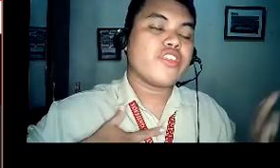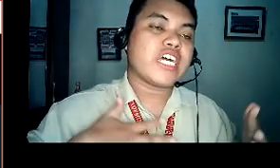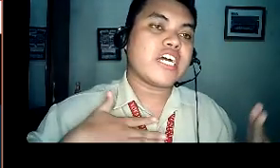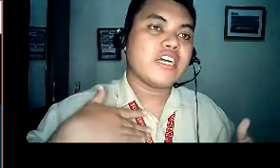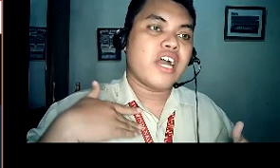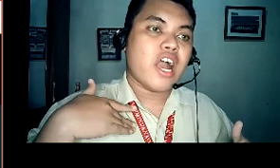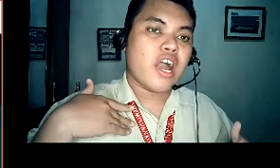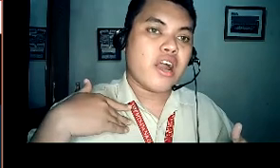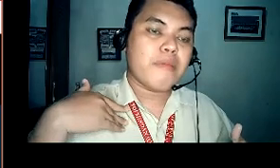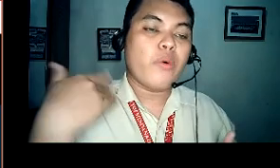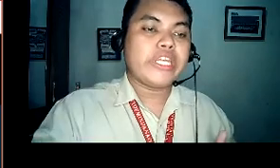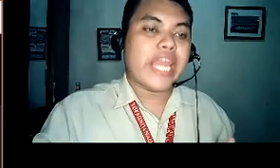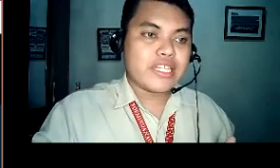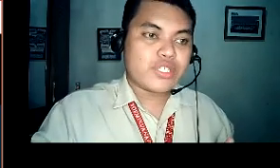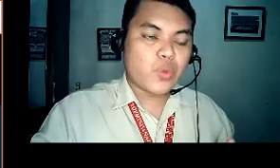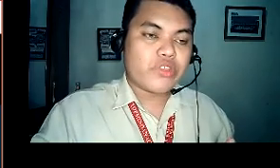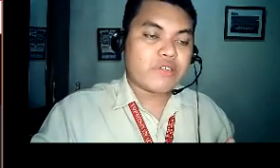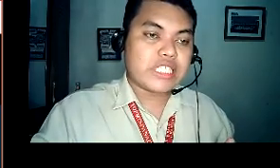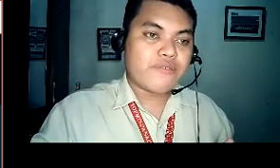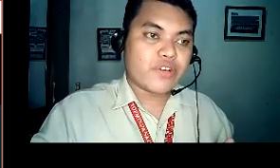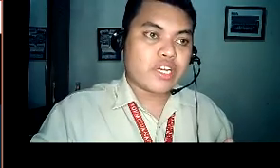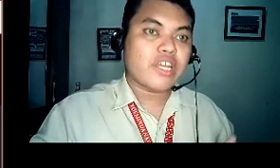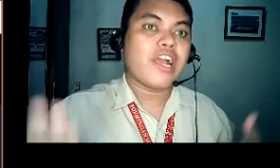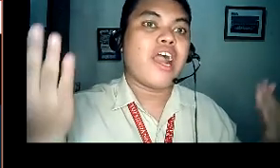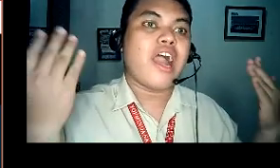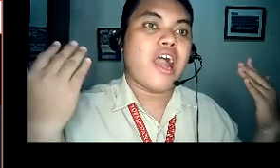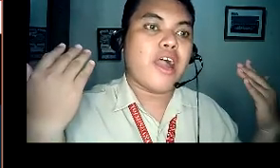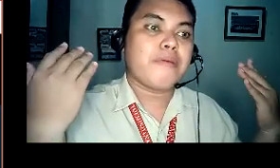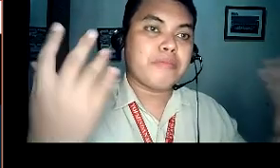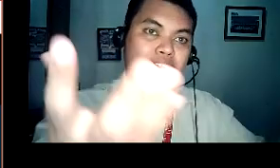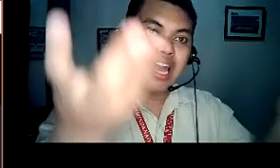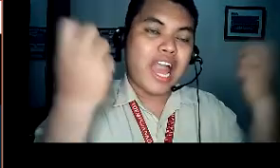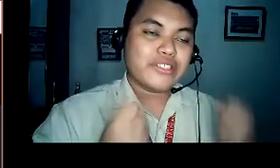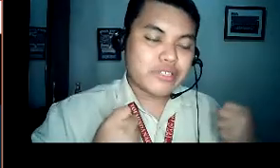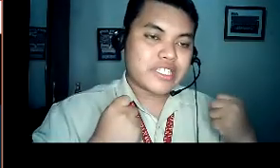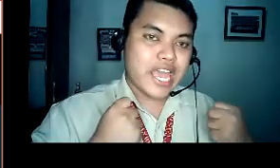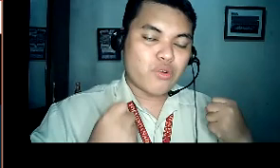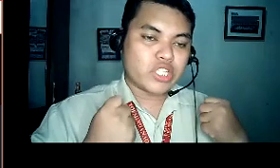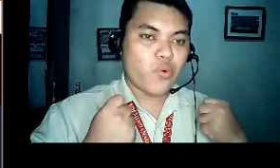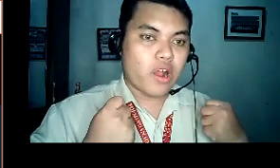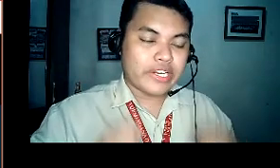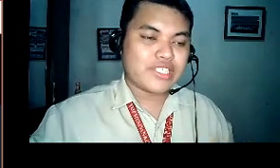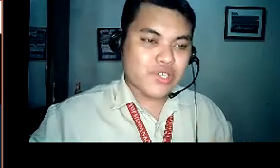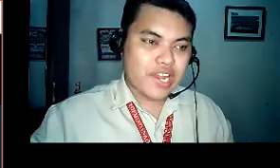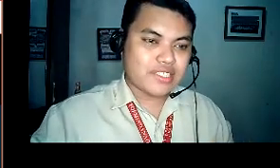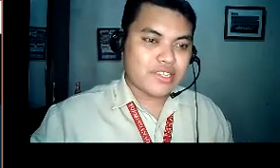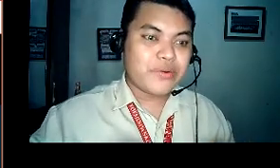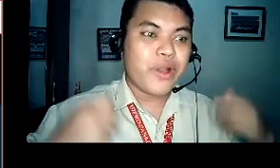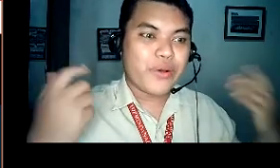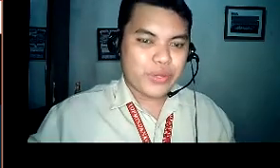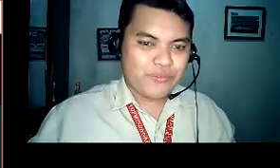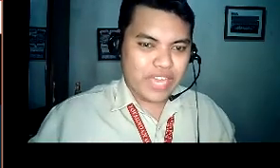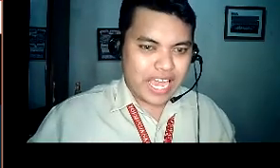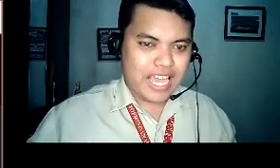for the audience or the receiver um, understand what you are trying